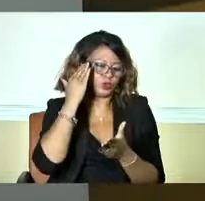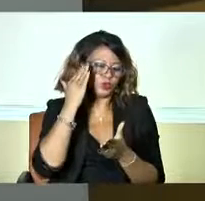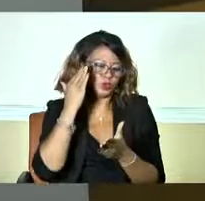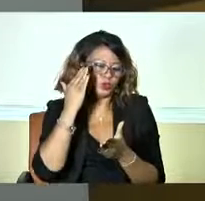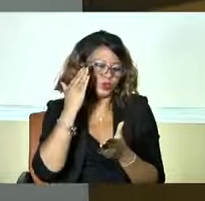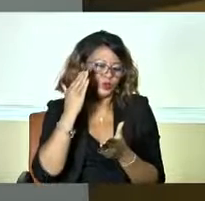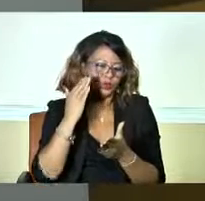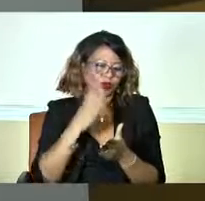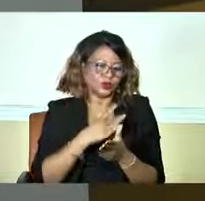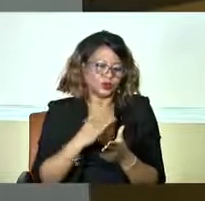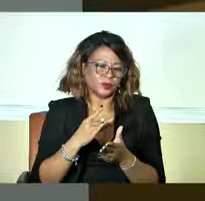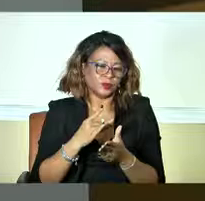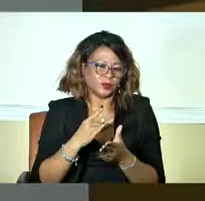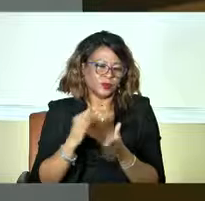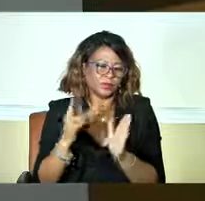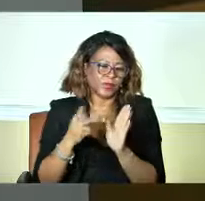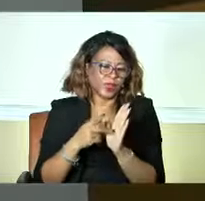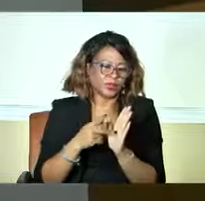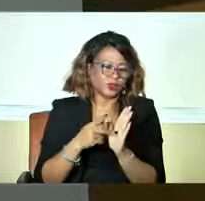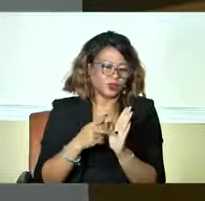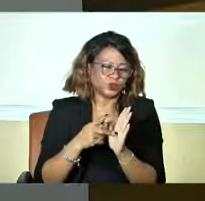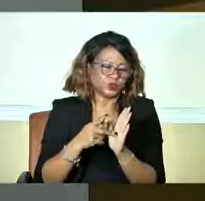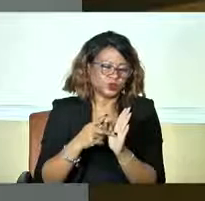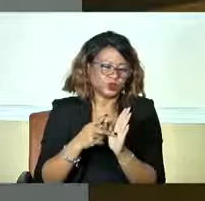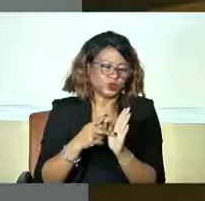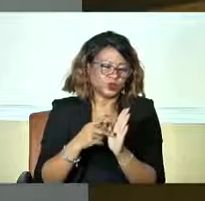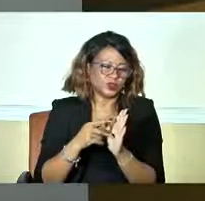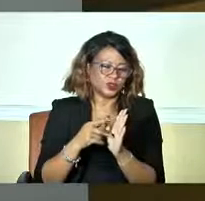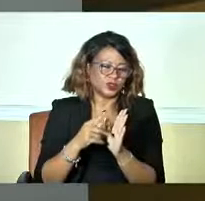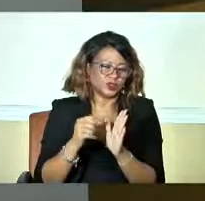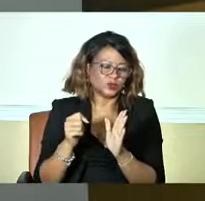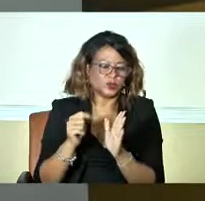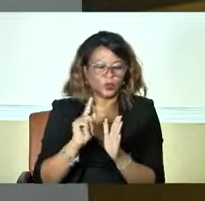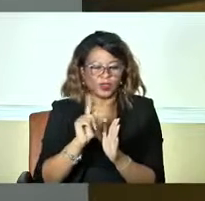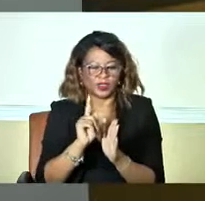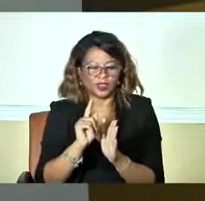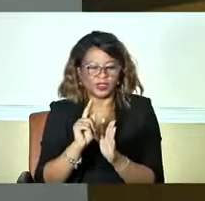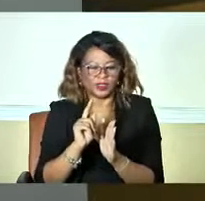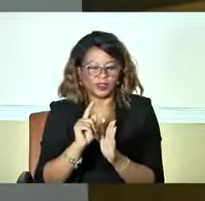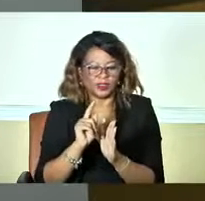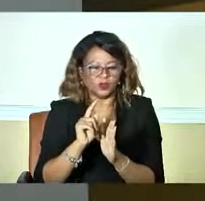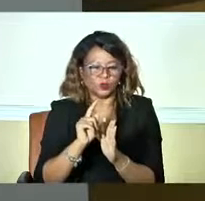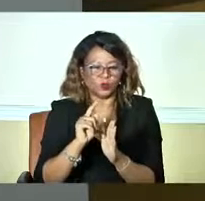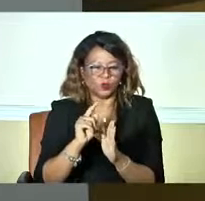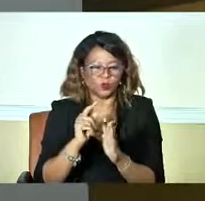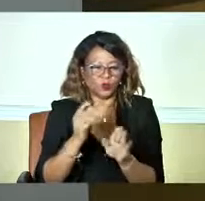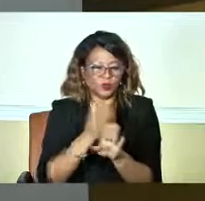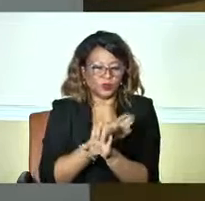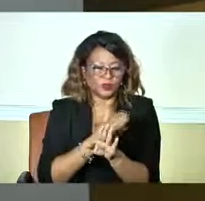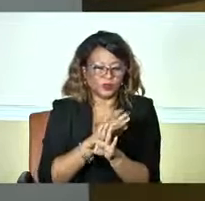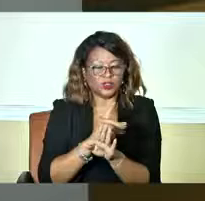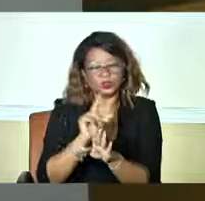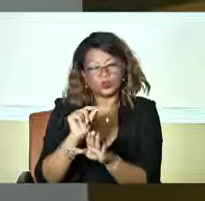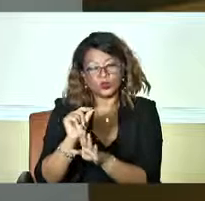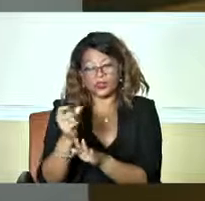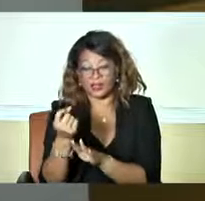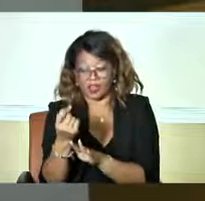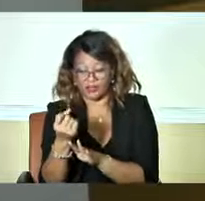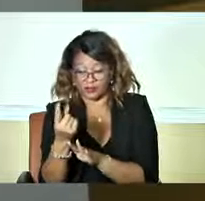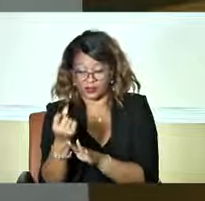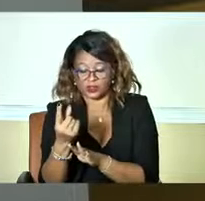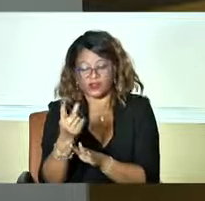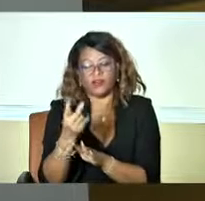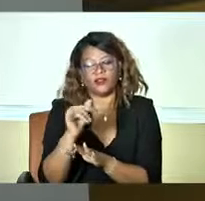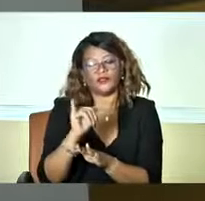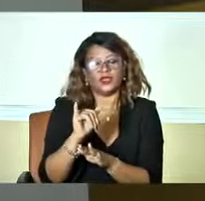facility is being renovated back to its where it was when it was built in 2011, and that